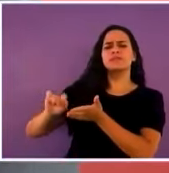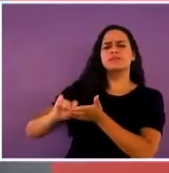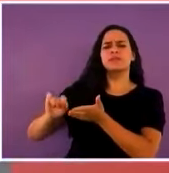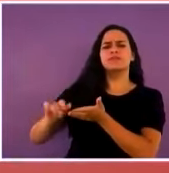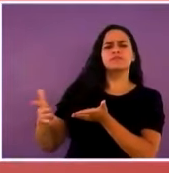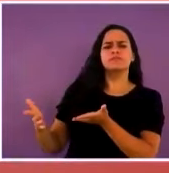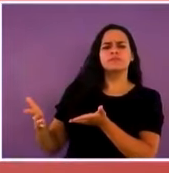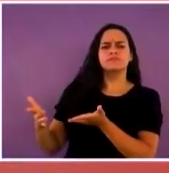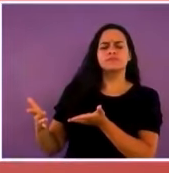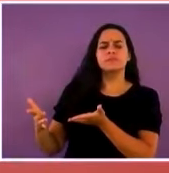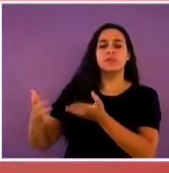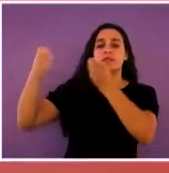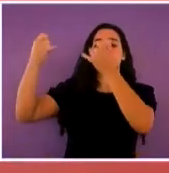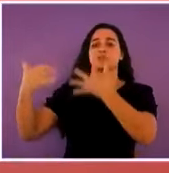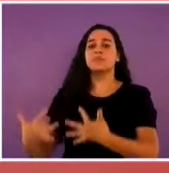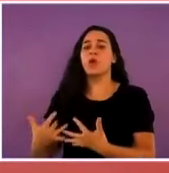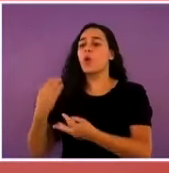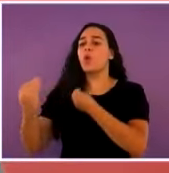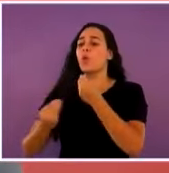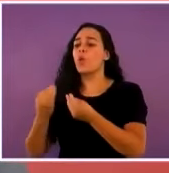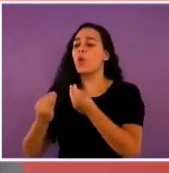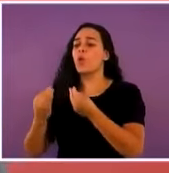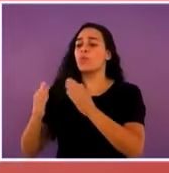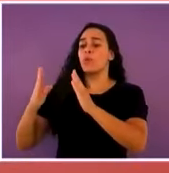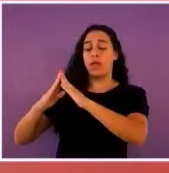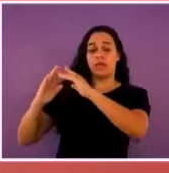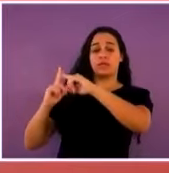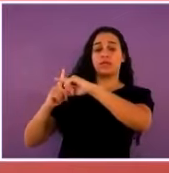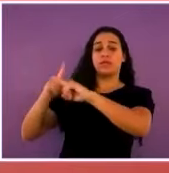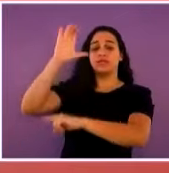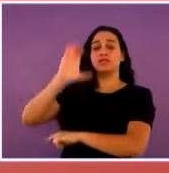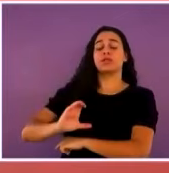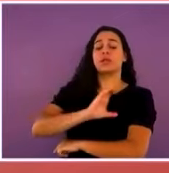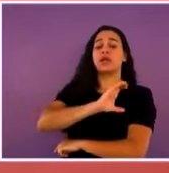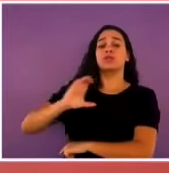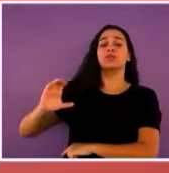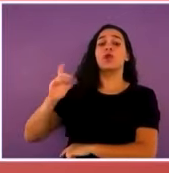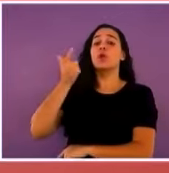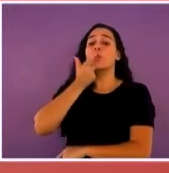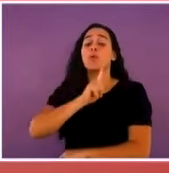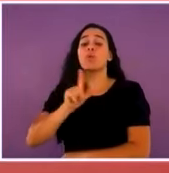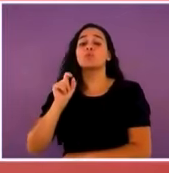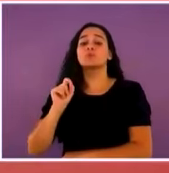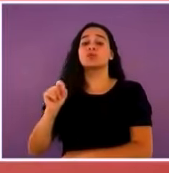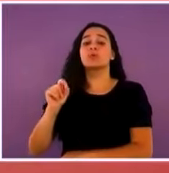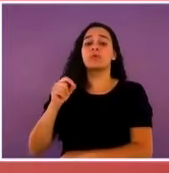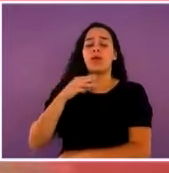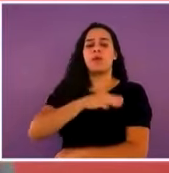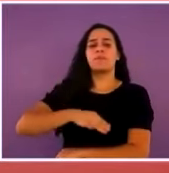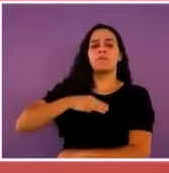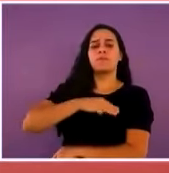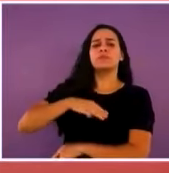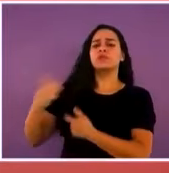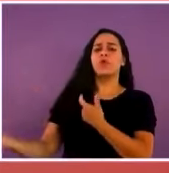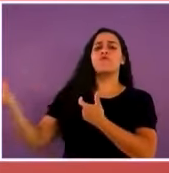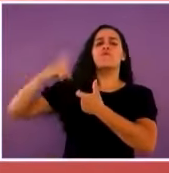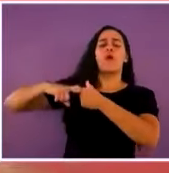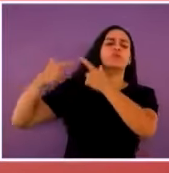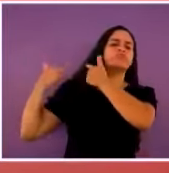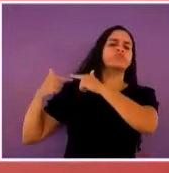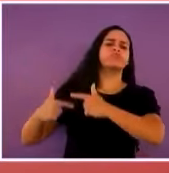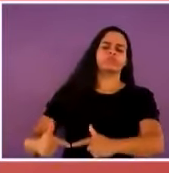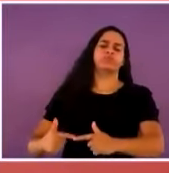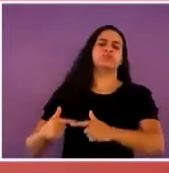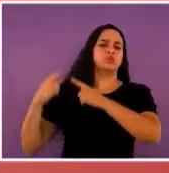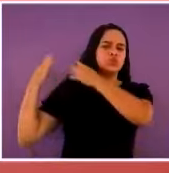mostrou como a igreja, a sua visão de como a igreja vai recuperar a sua visão missionária. The mission of the church is to